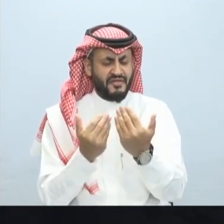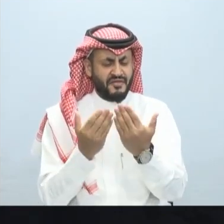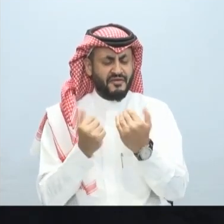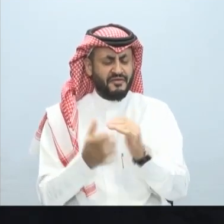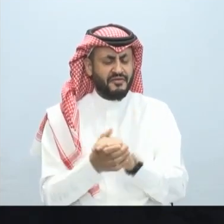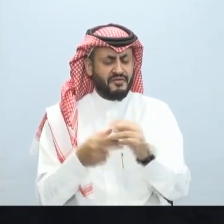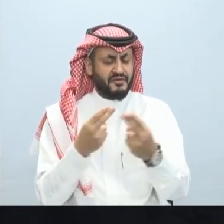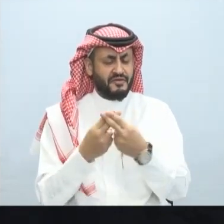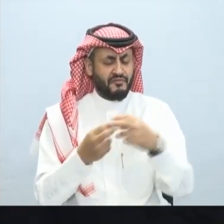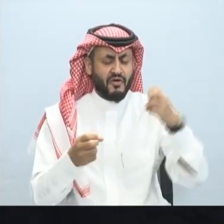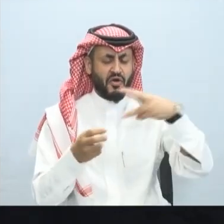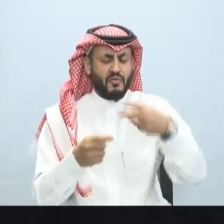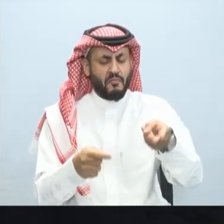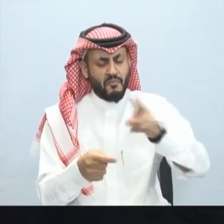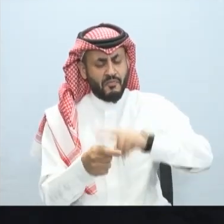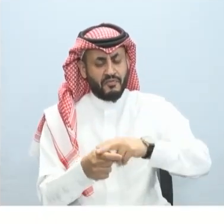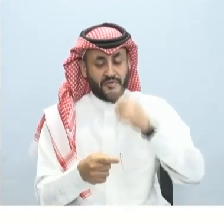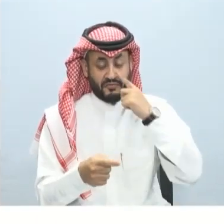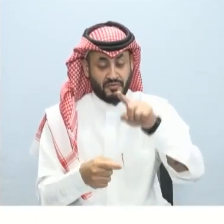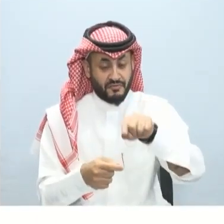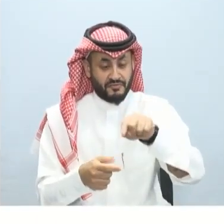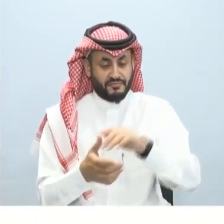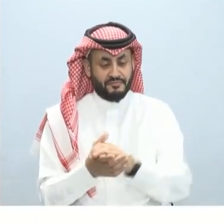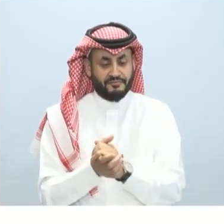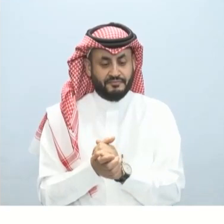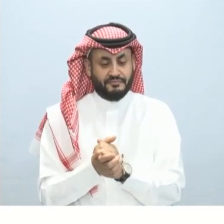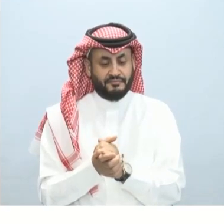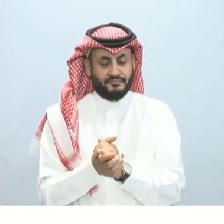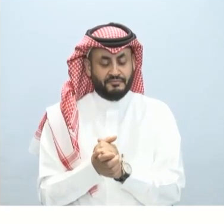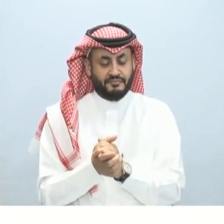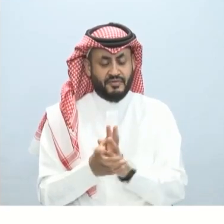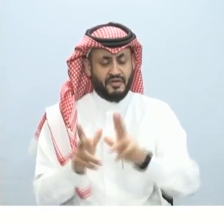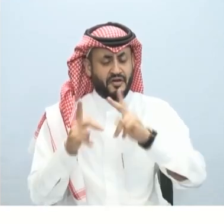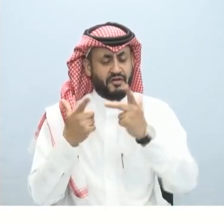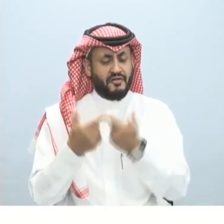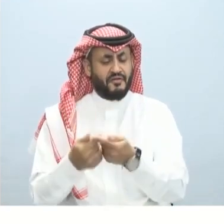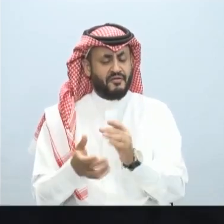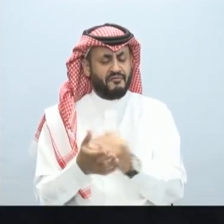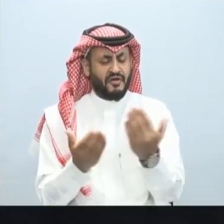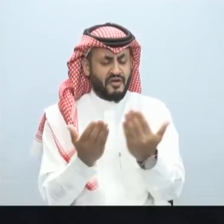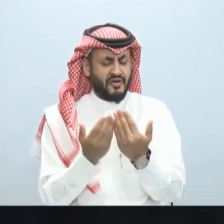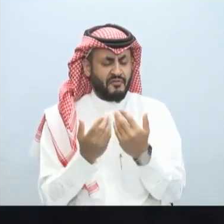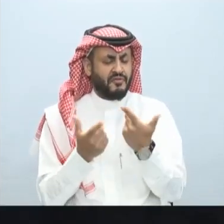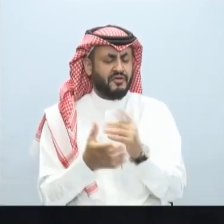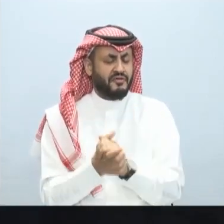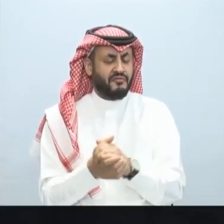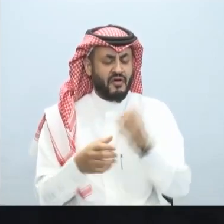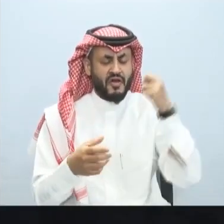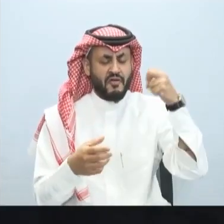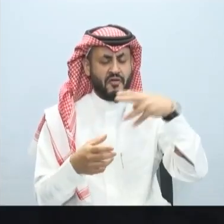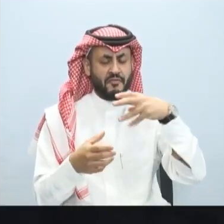shinier. You can see that we have here our comma, and we have the result of being close is being